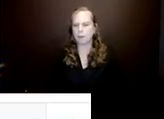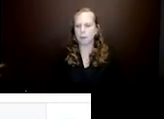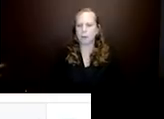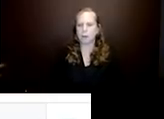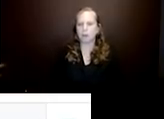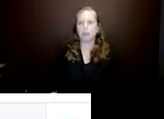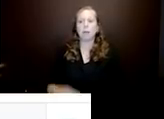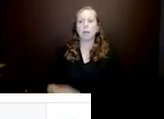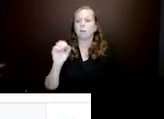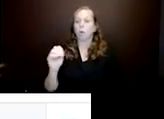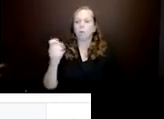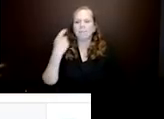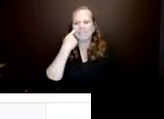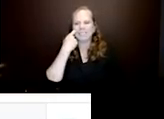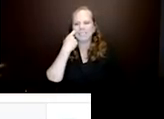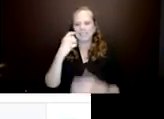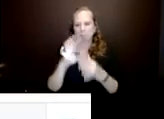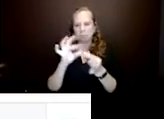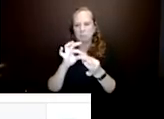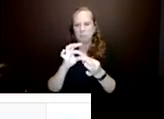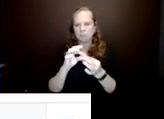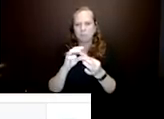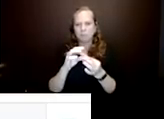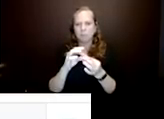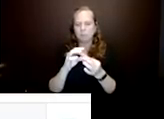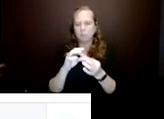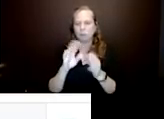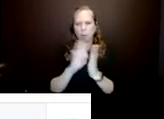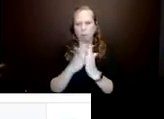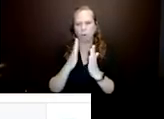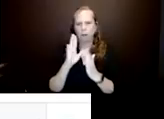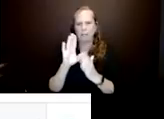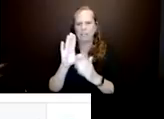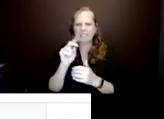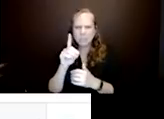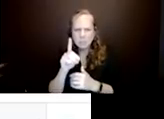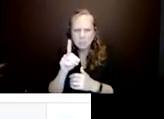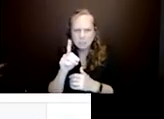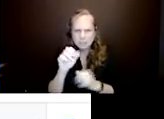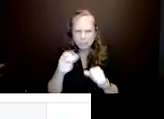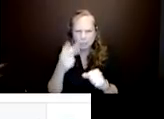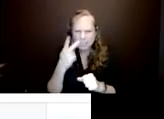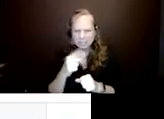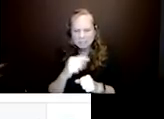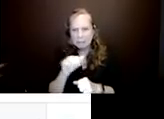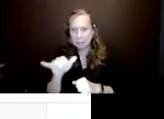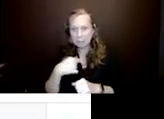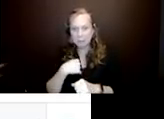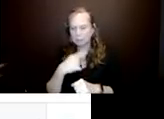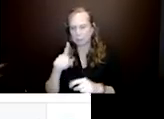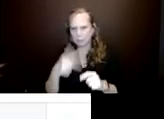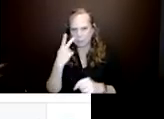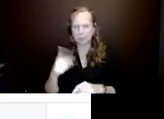So as I mentioned, the day is bookend. That is really small. If you're like me, you're not really seeing that, but I'll talk you through it just a little